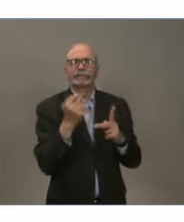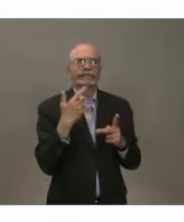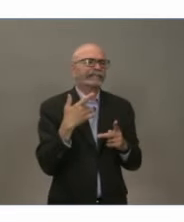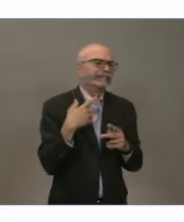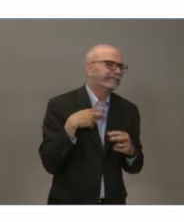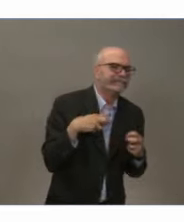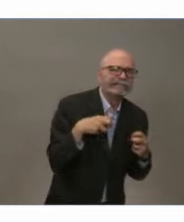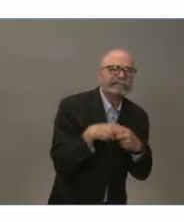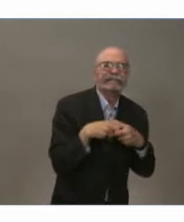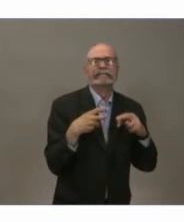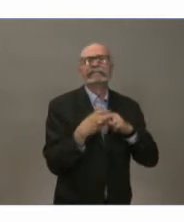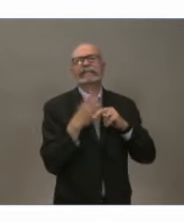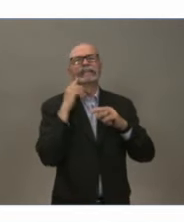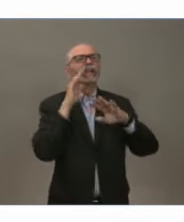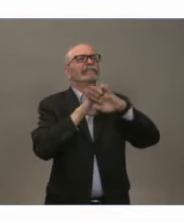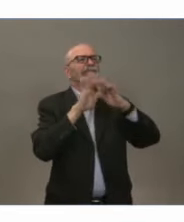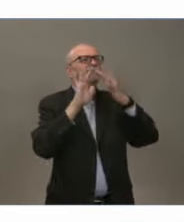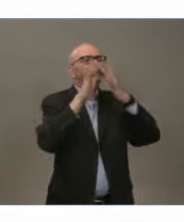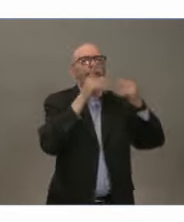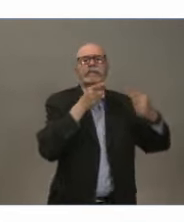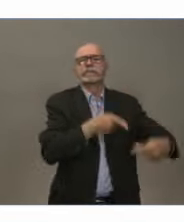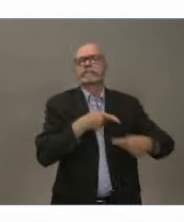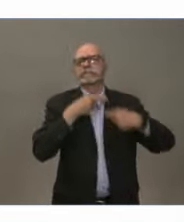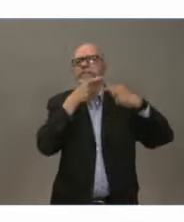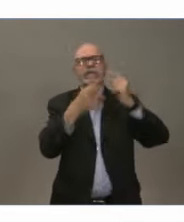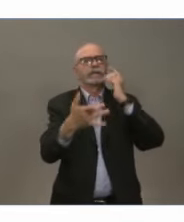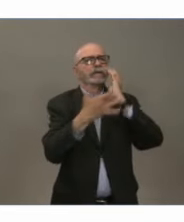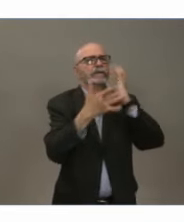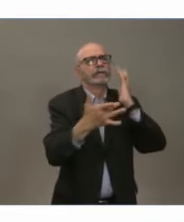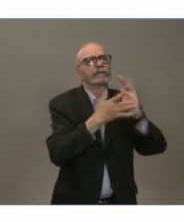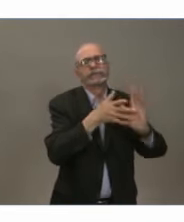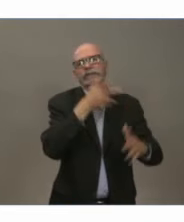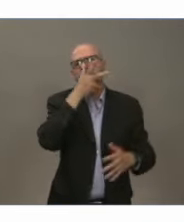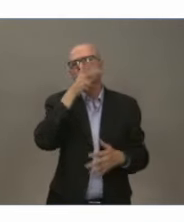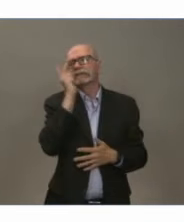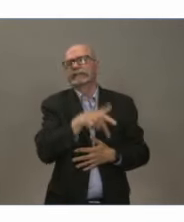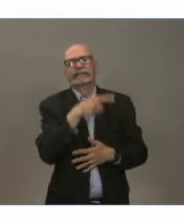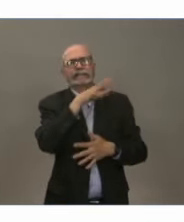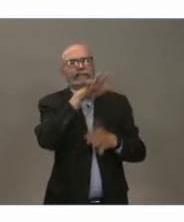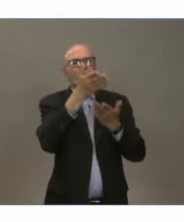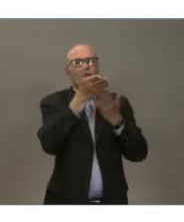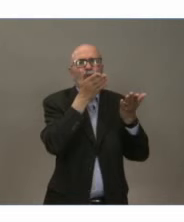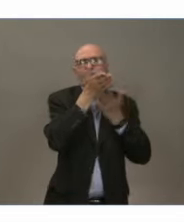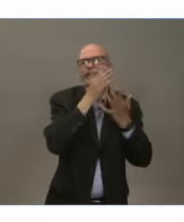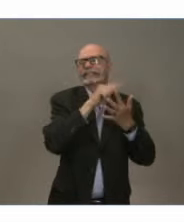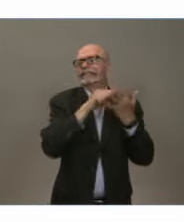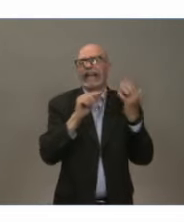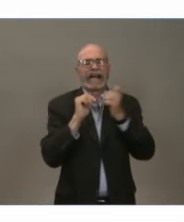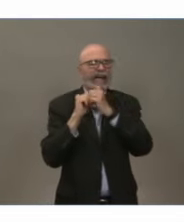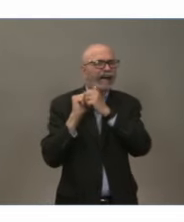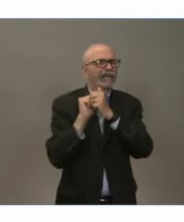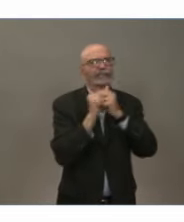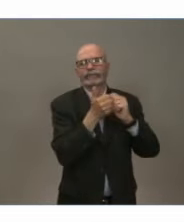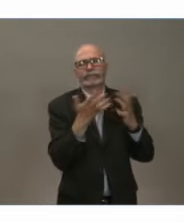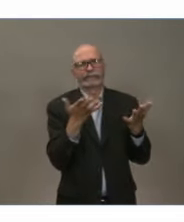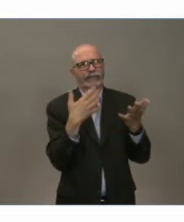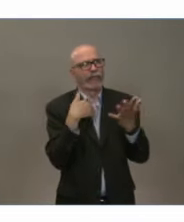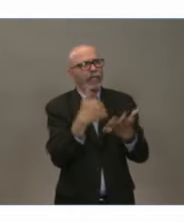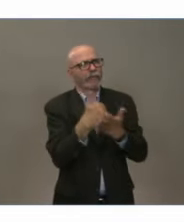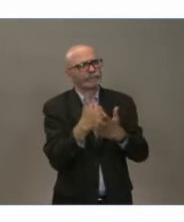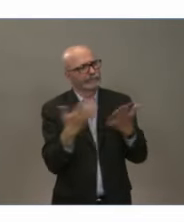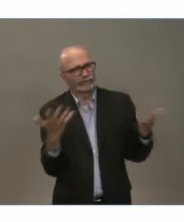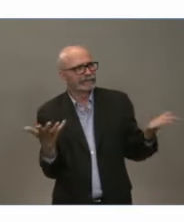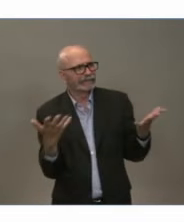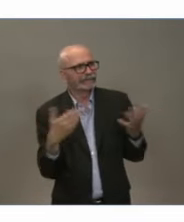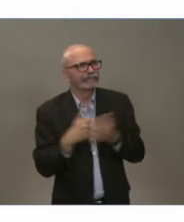for the funding program. Is there work being done to streamline this process? And if so, how? Yes, that's what I just was in my